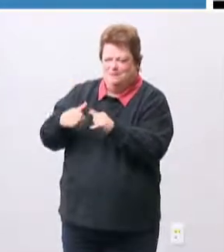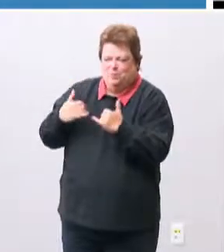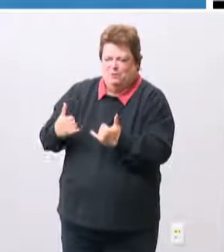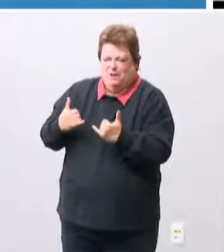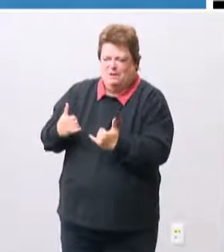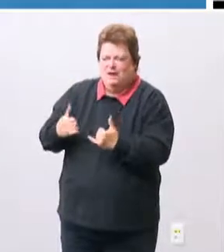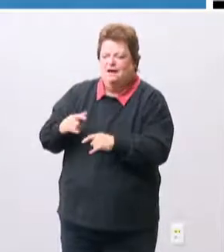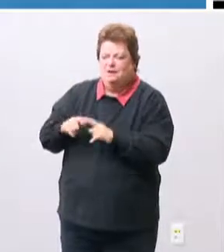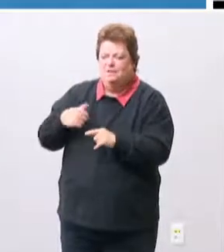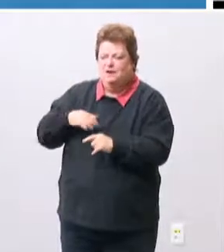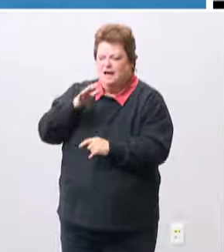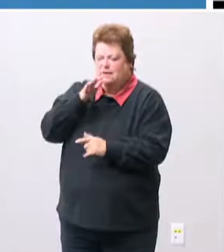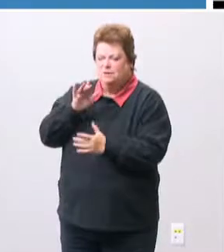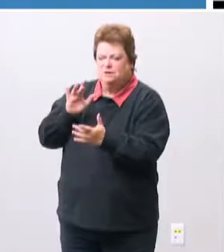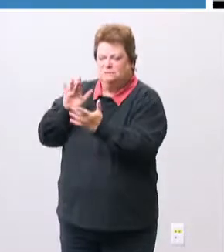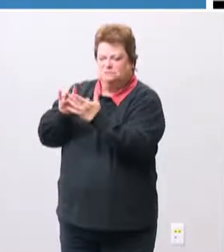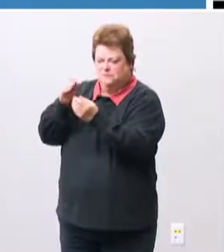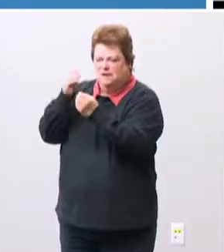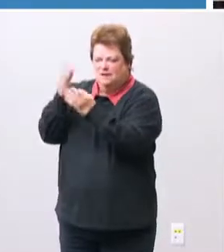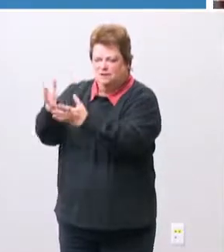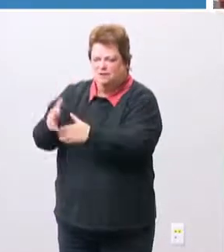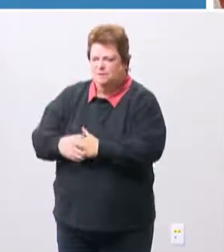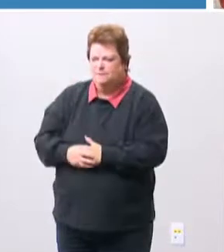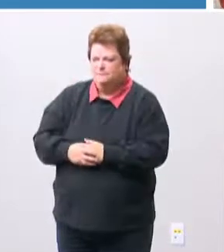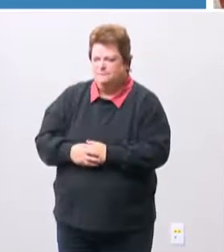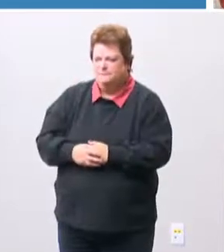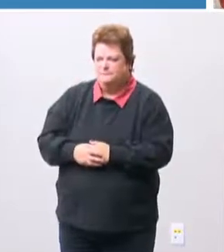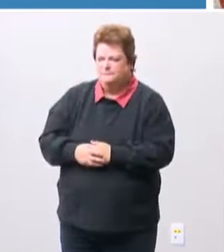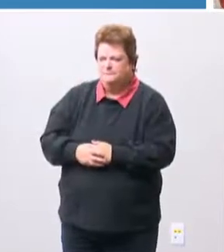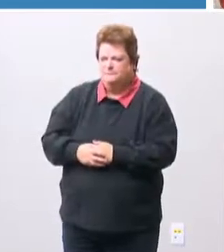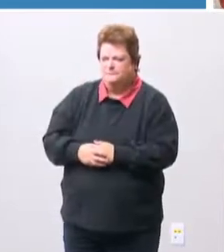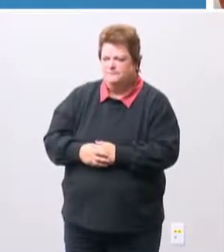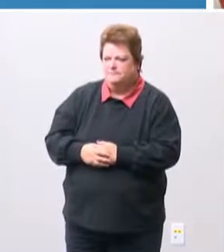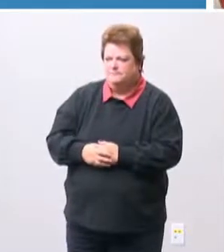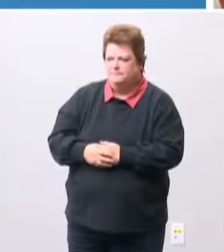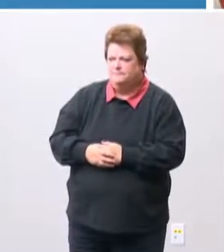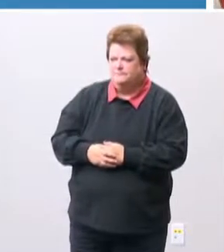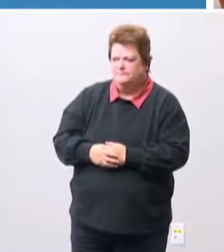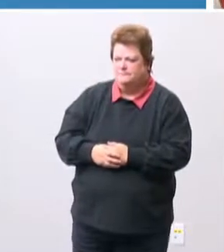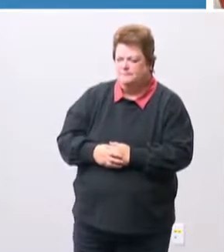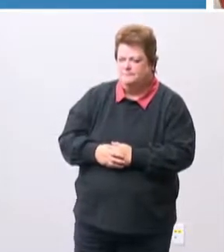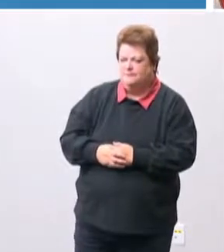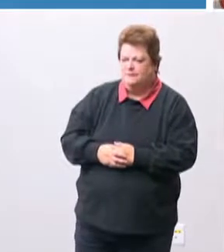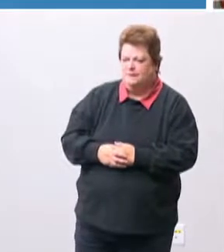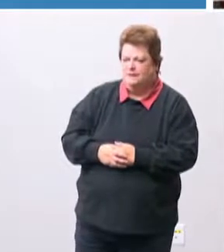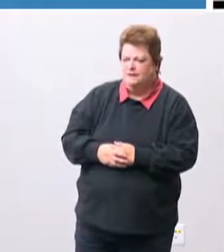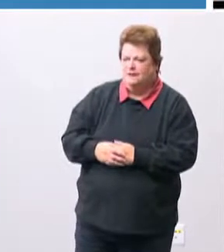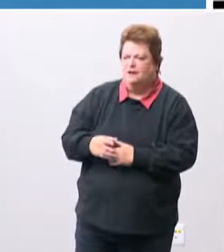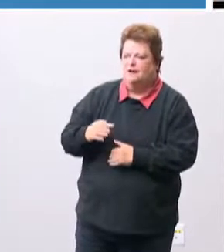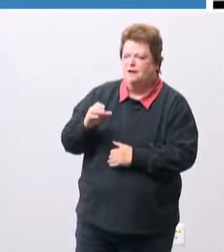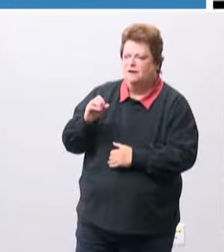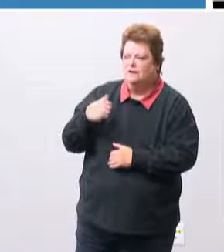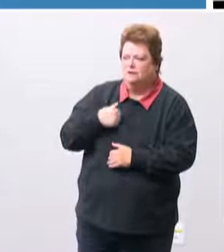head, but I will get back to you. We've got that graph up on the. Oh.